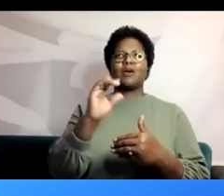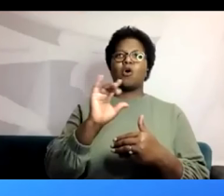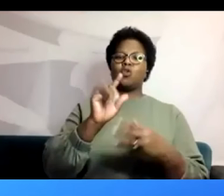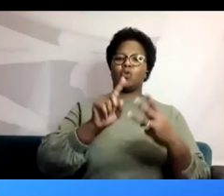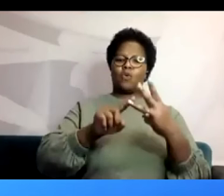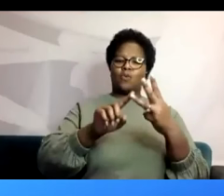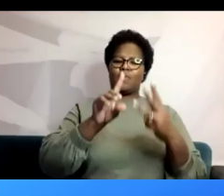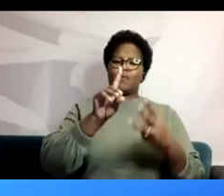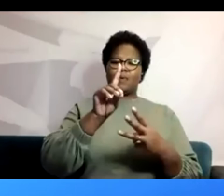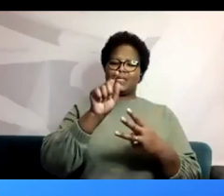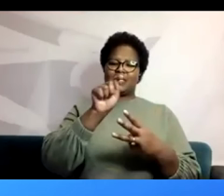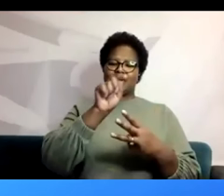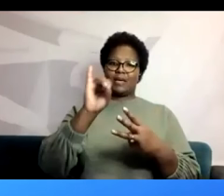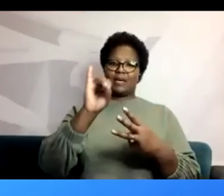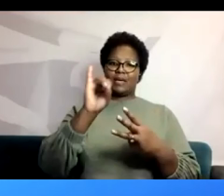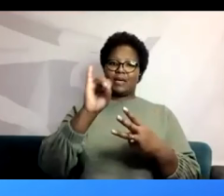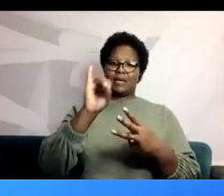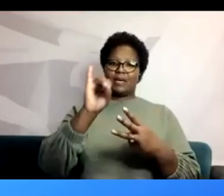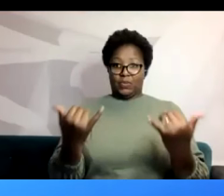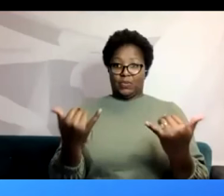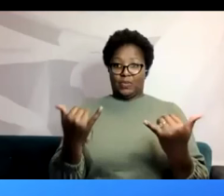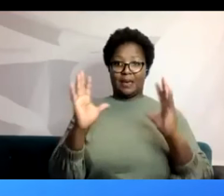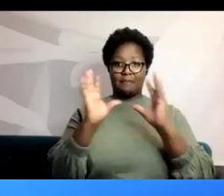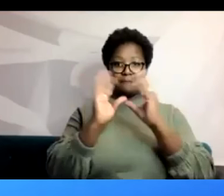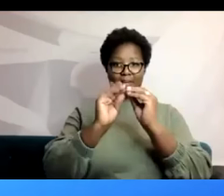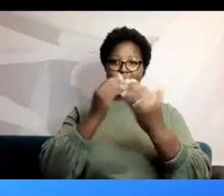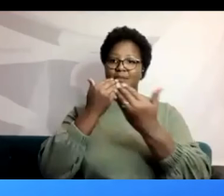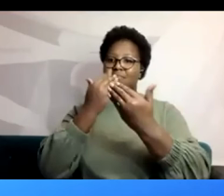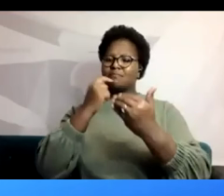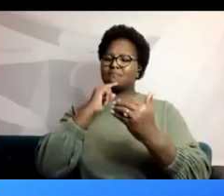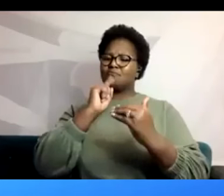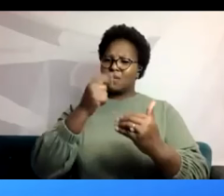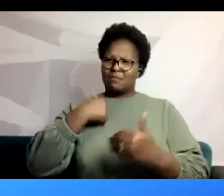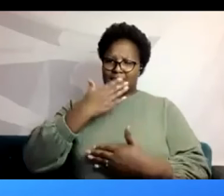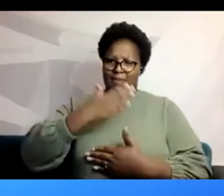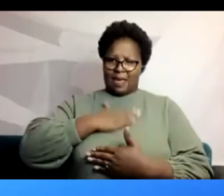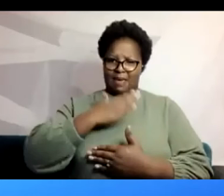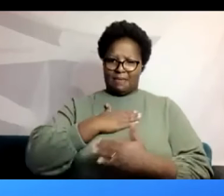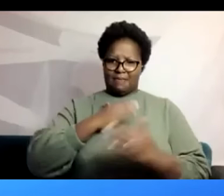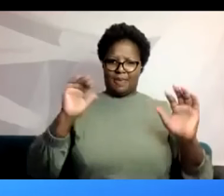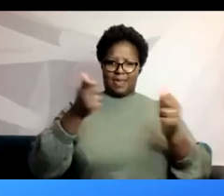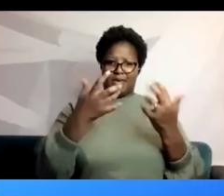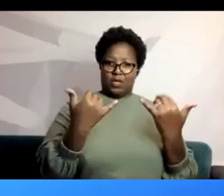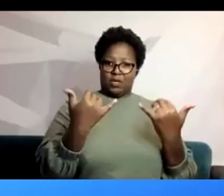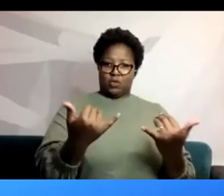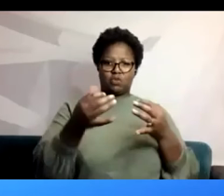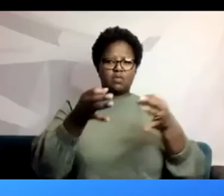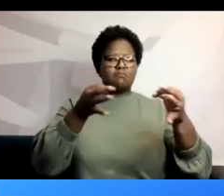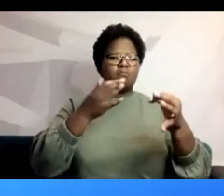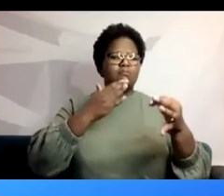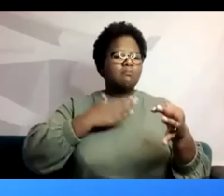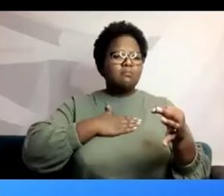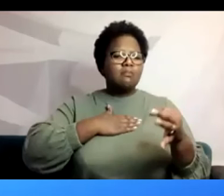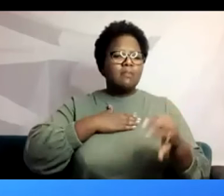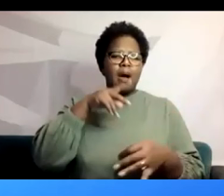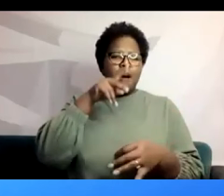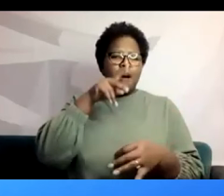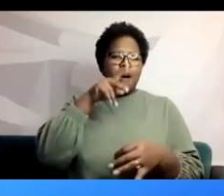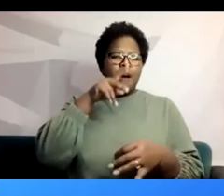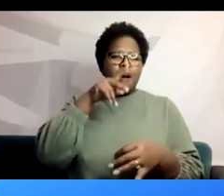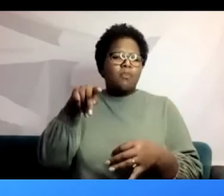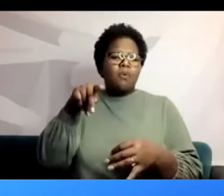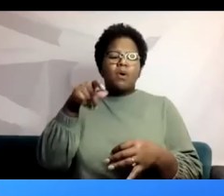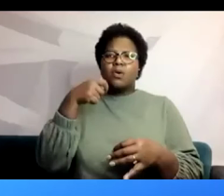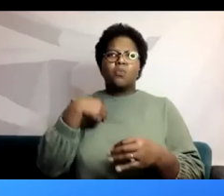organizing this webinar. I'm very happy to be here today, sharing what PathPoint has learned about using person-centered planning